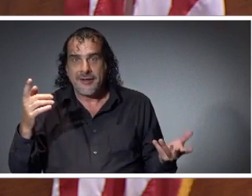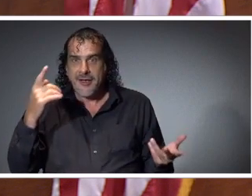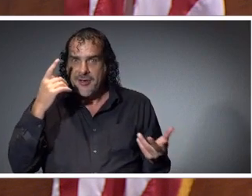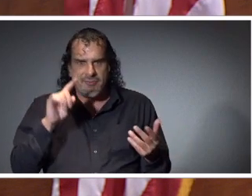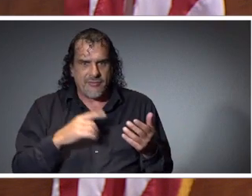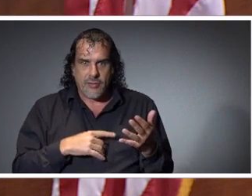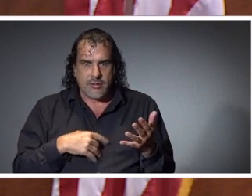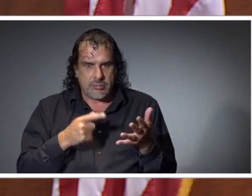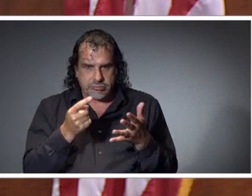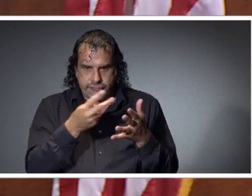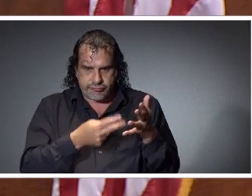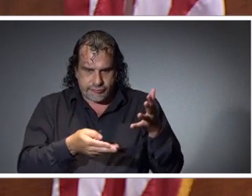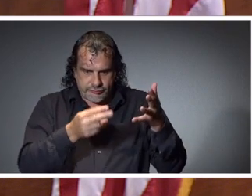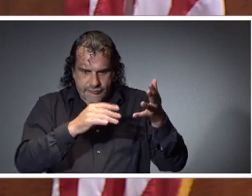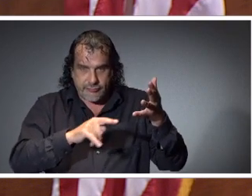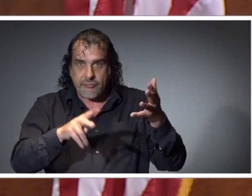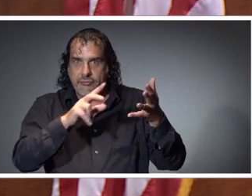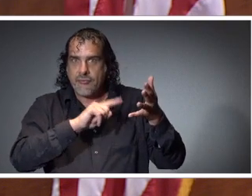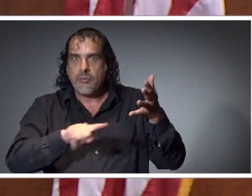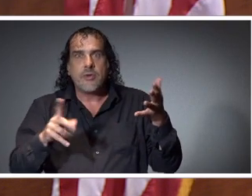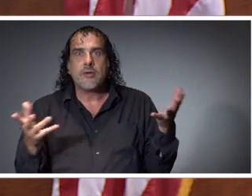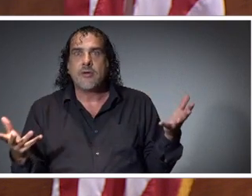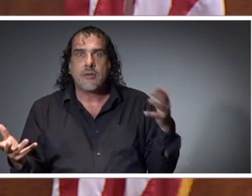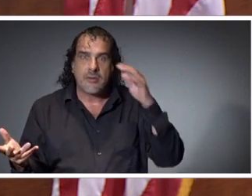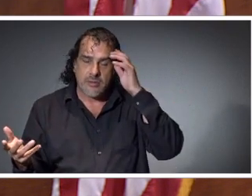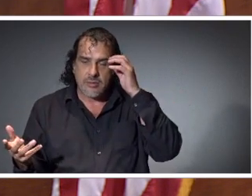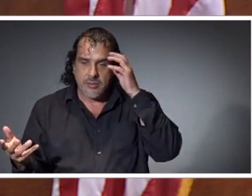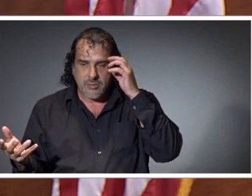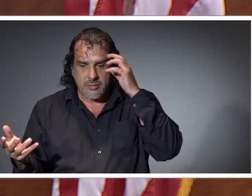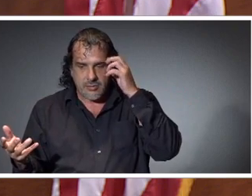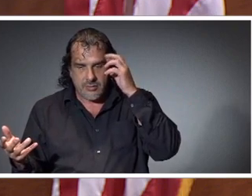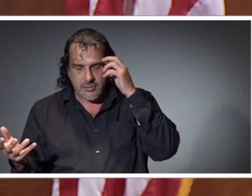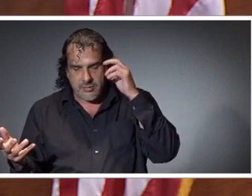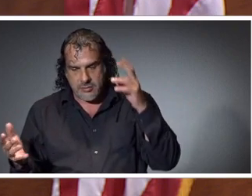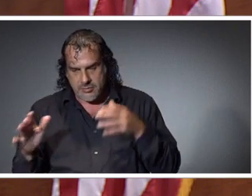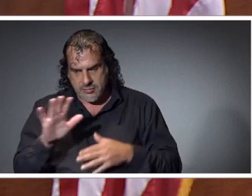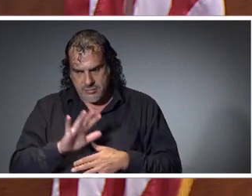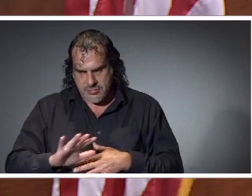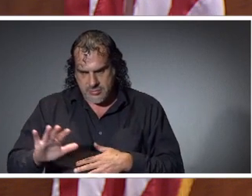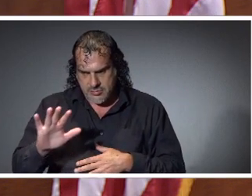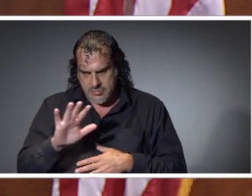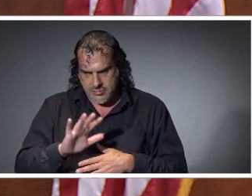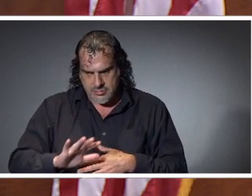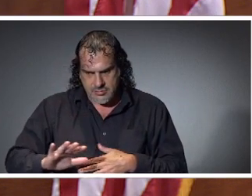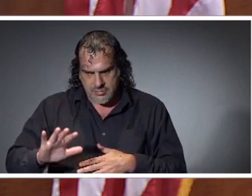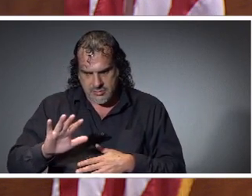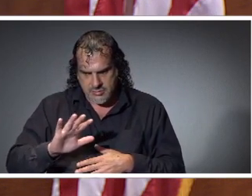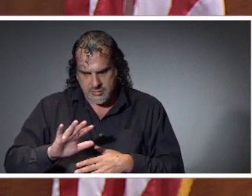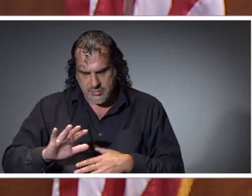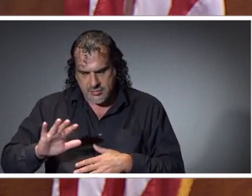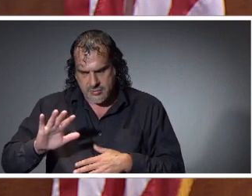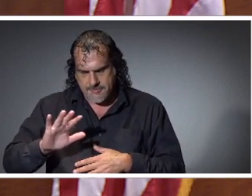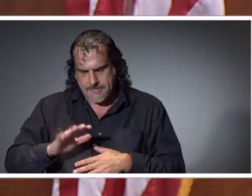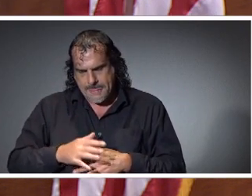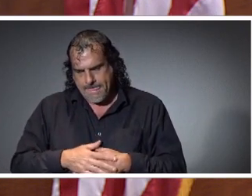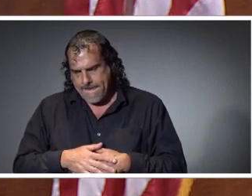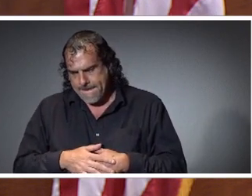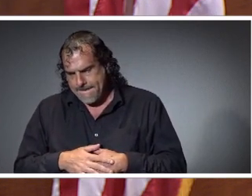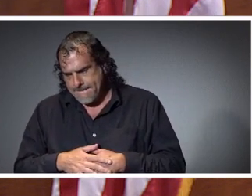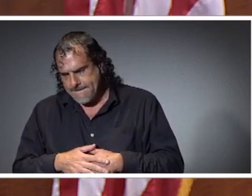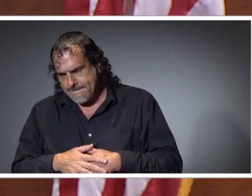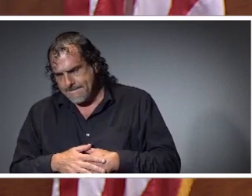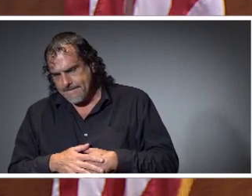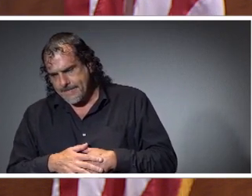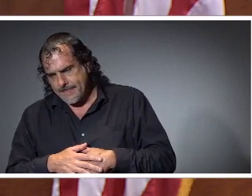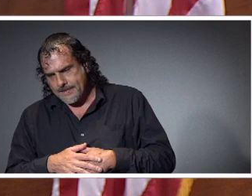weeks and weeks on end, we were somewhere in the neighborhood in terms of those